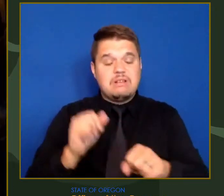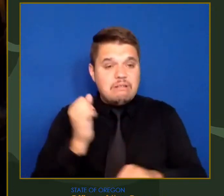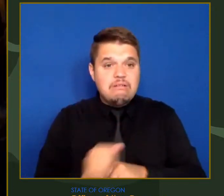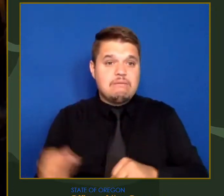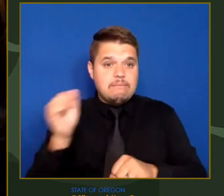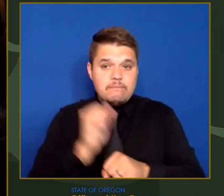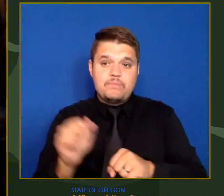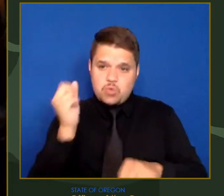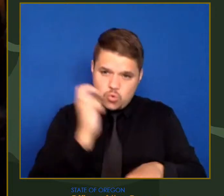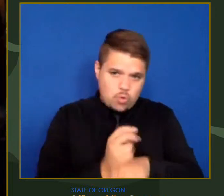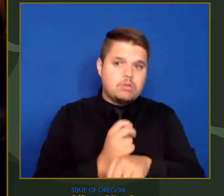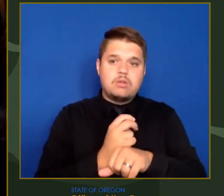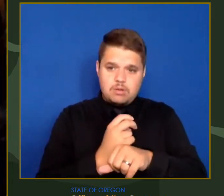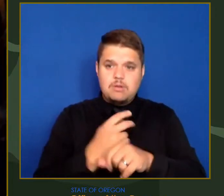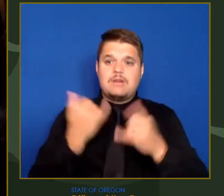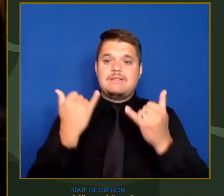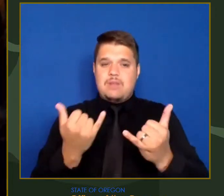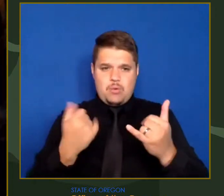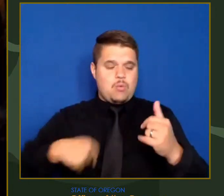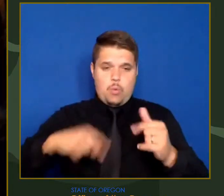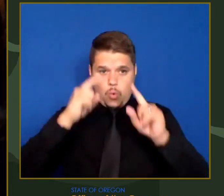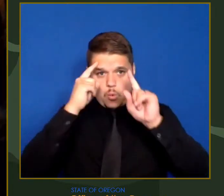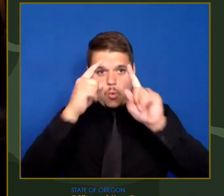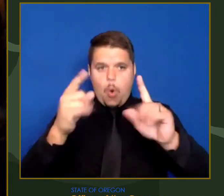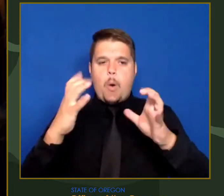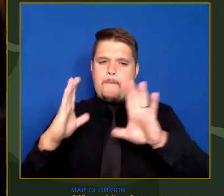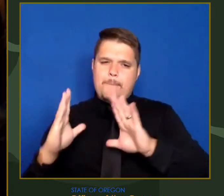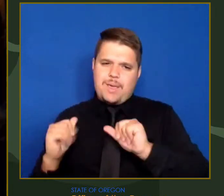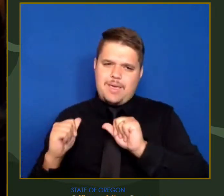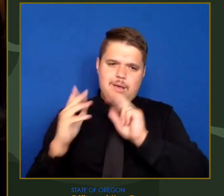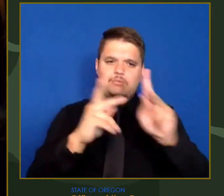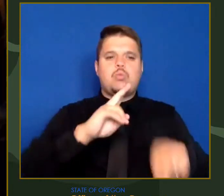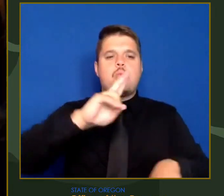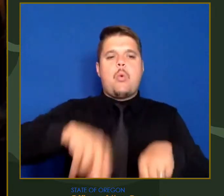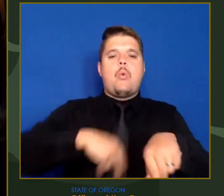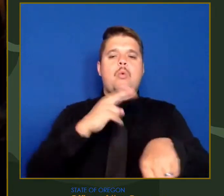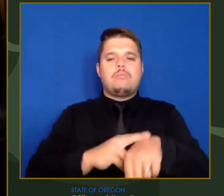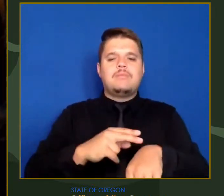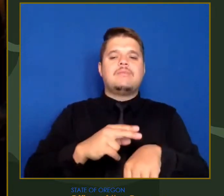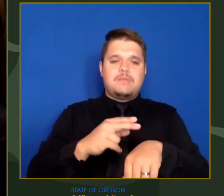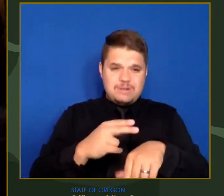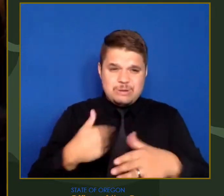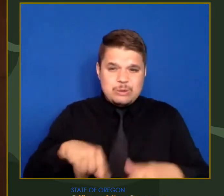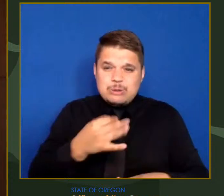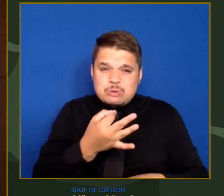long last, within our reach. And with that, I'll turn things over to Governor Brown.